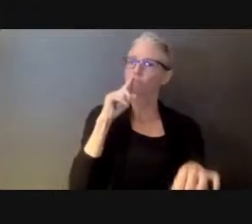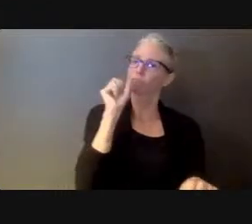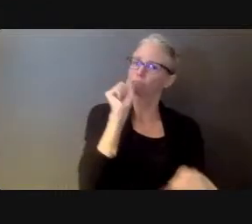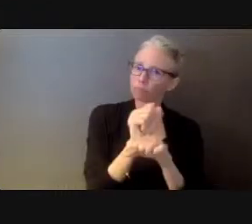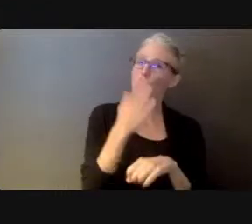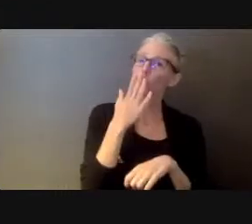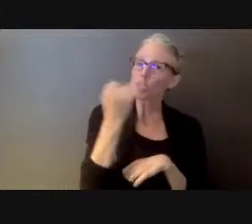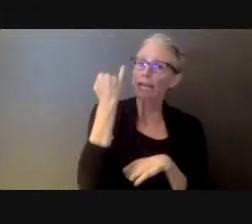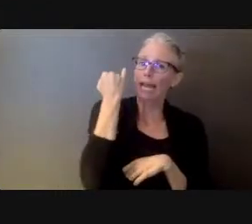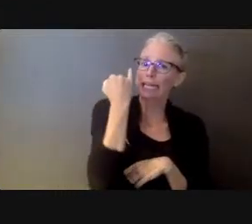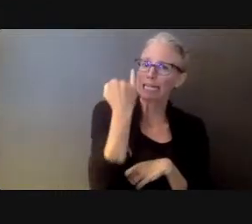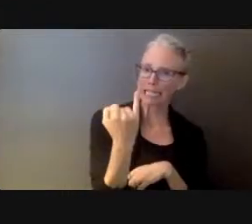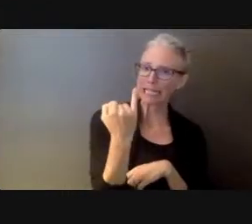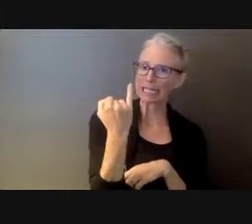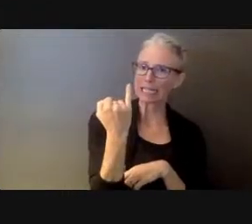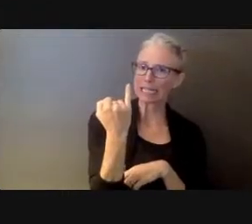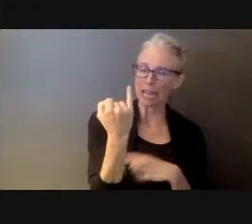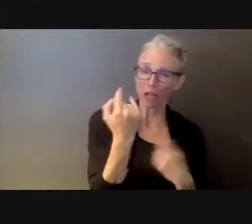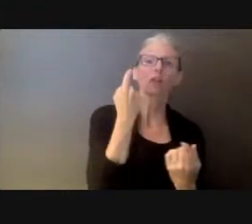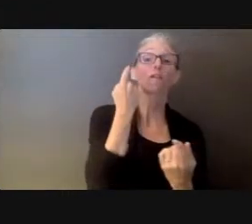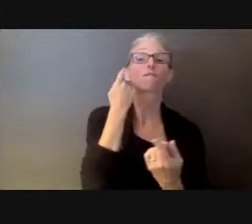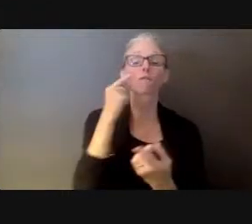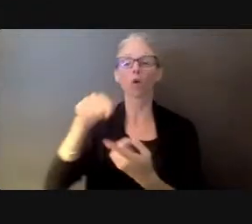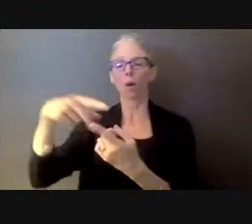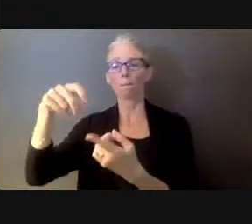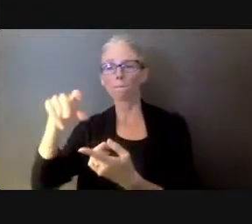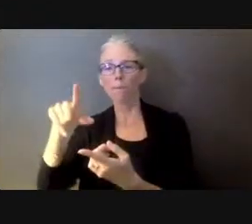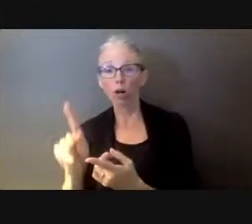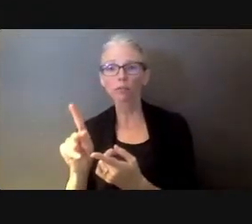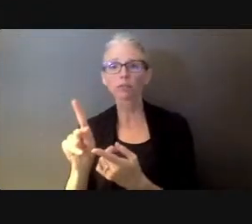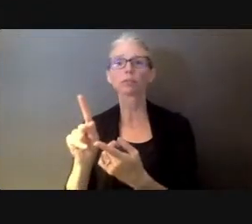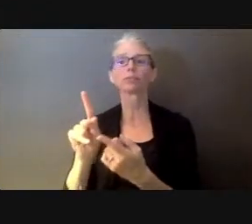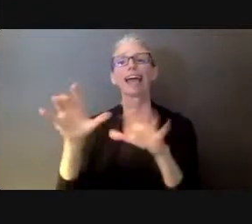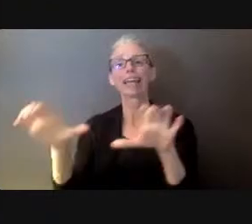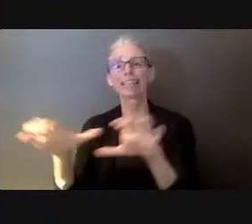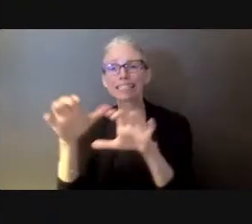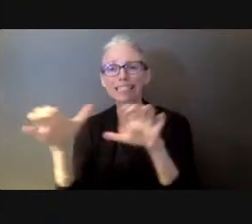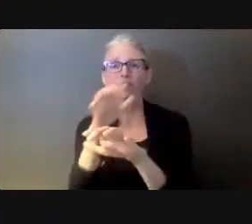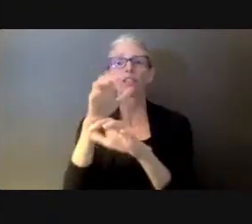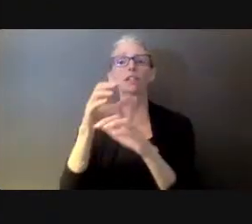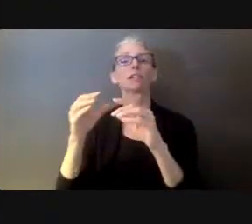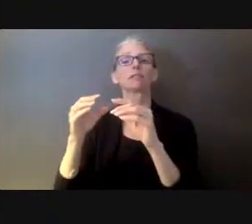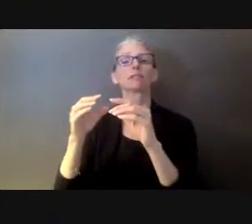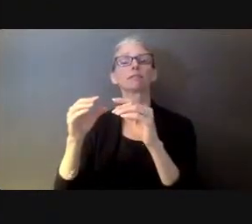make activities in these parks and make these spaces more accessible to people with disabilities.